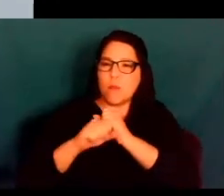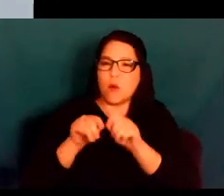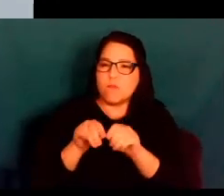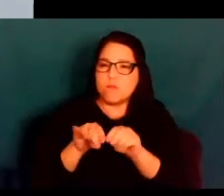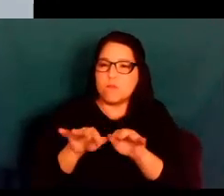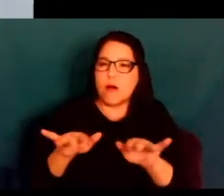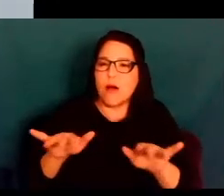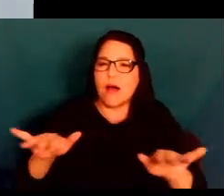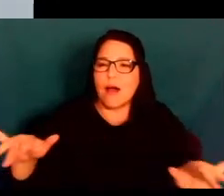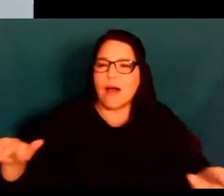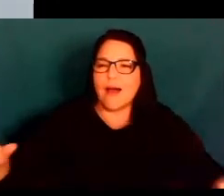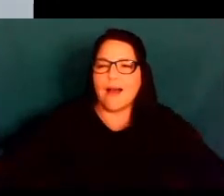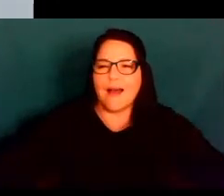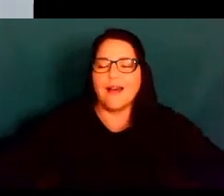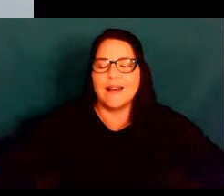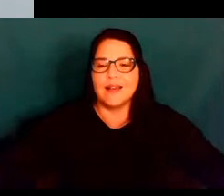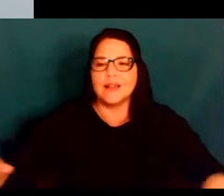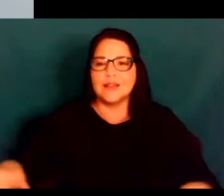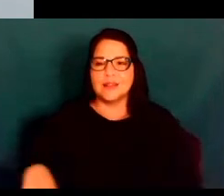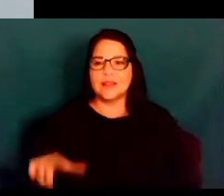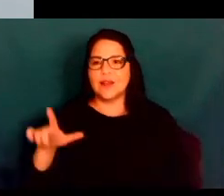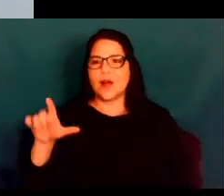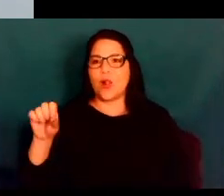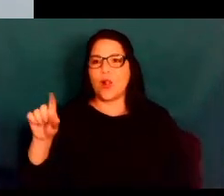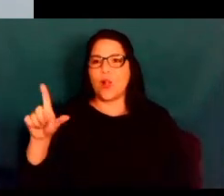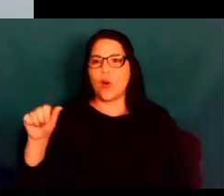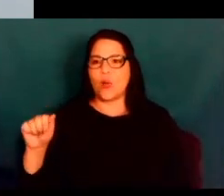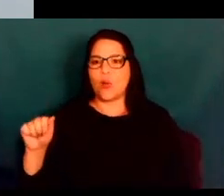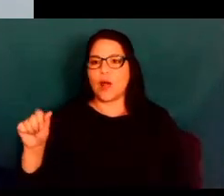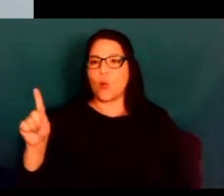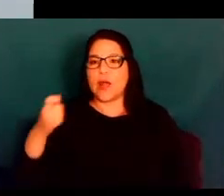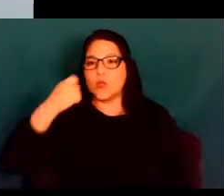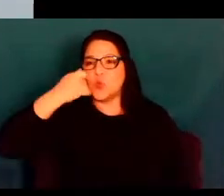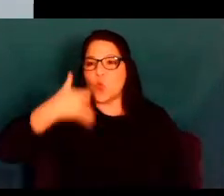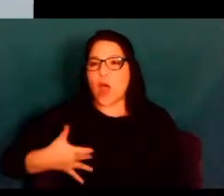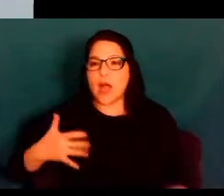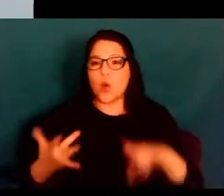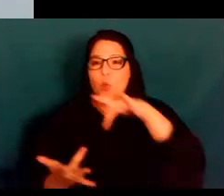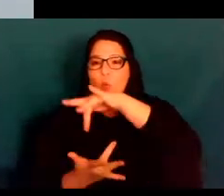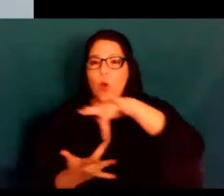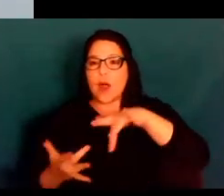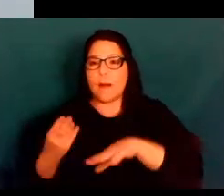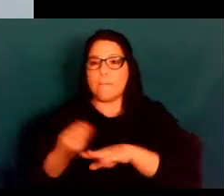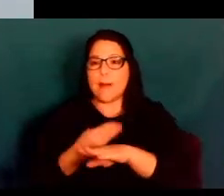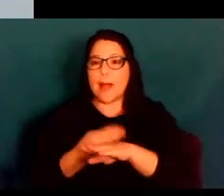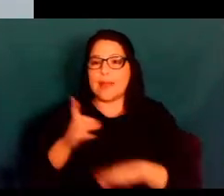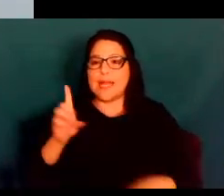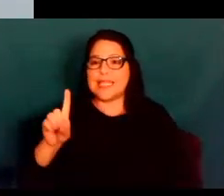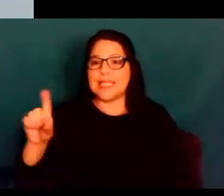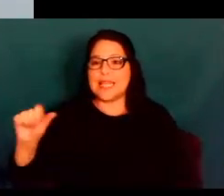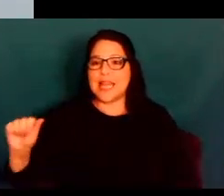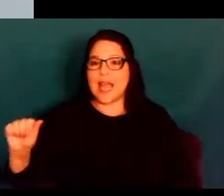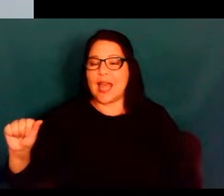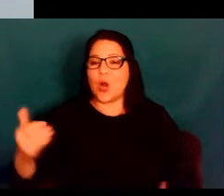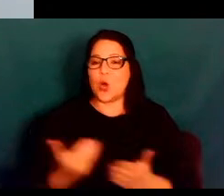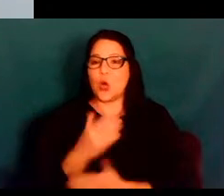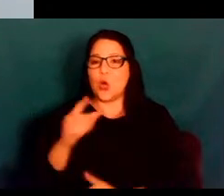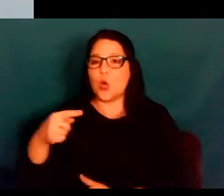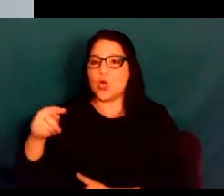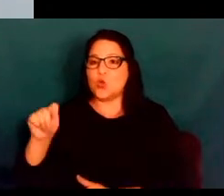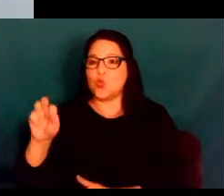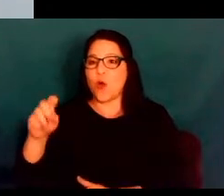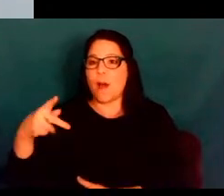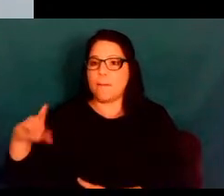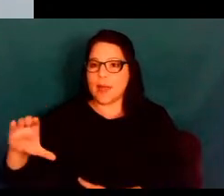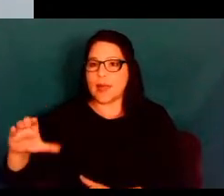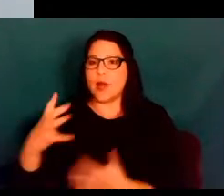program far and wide. Lolo Reskin at Sweat Records, the Miami DDA, the Nootropic, Prism